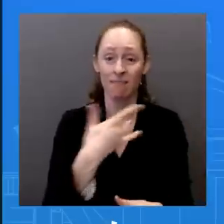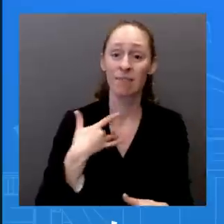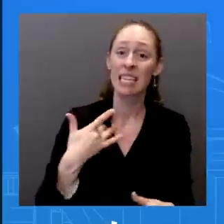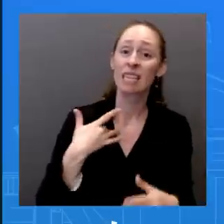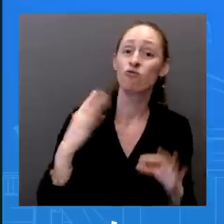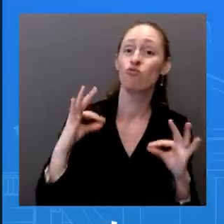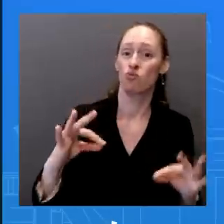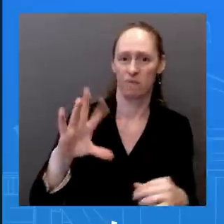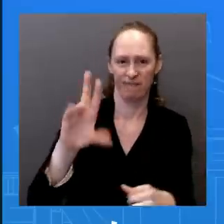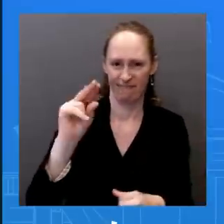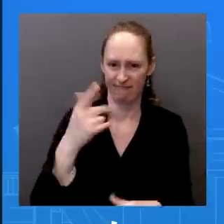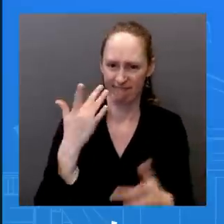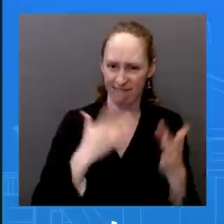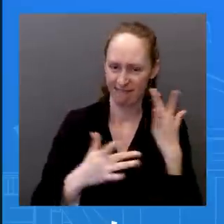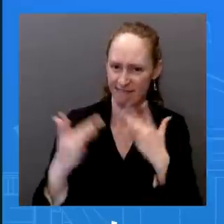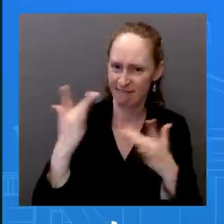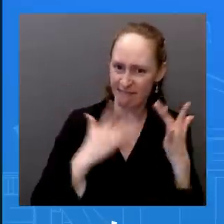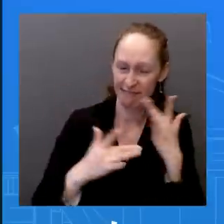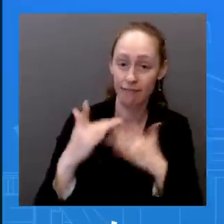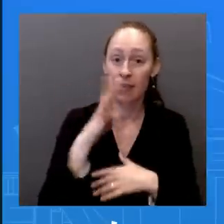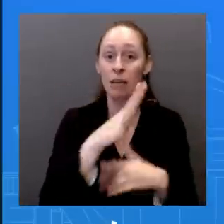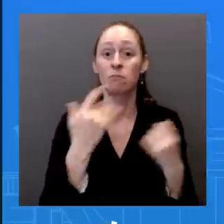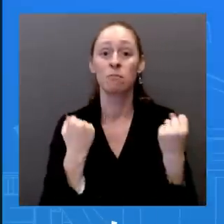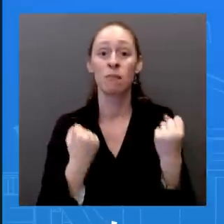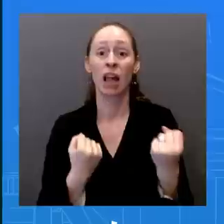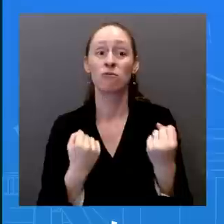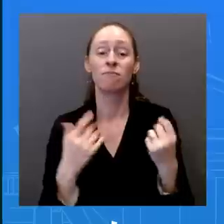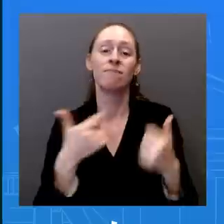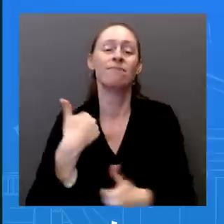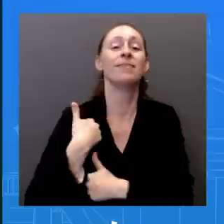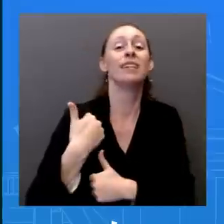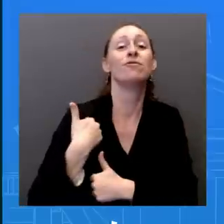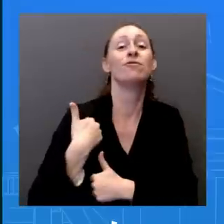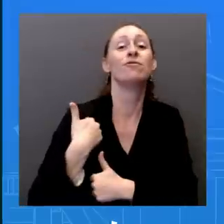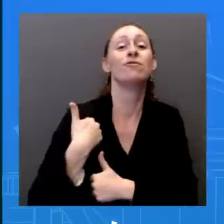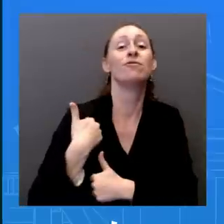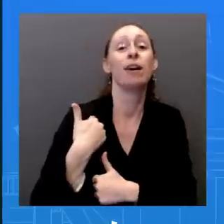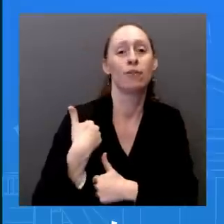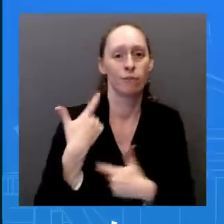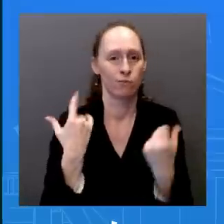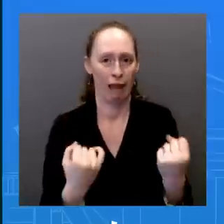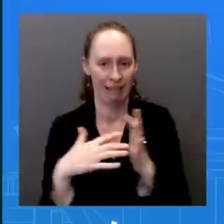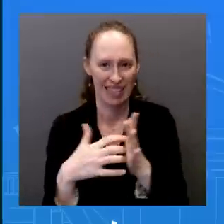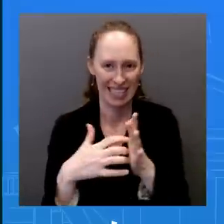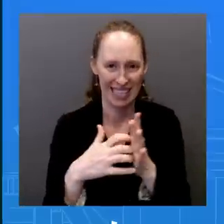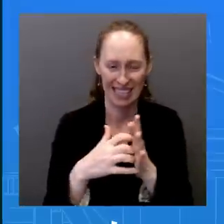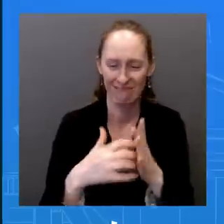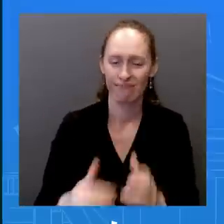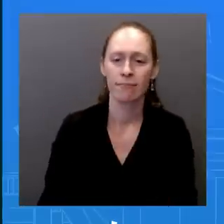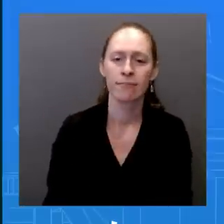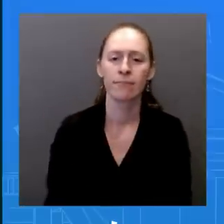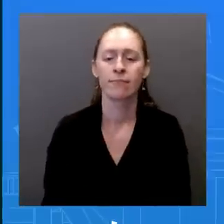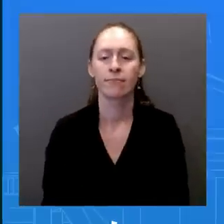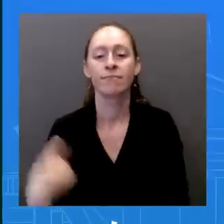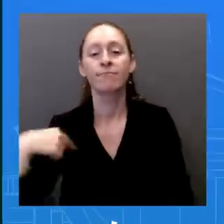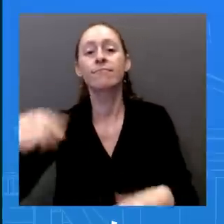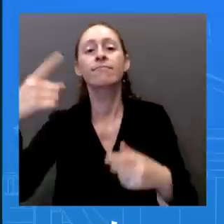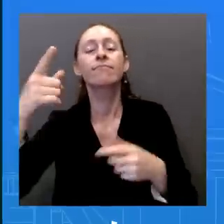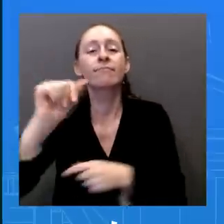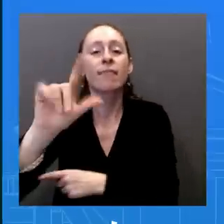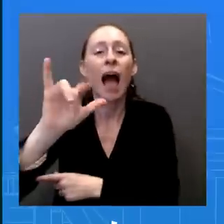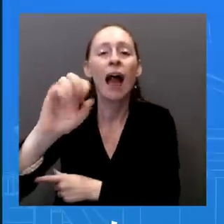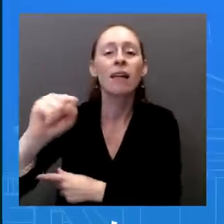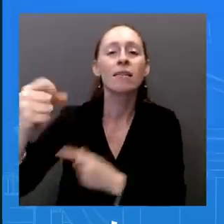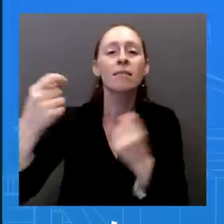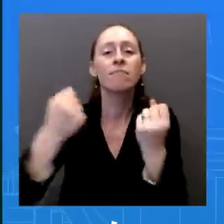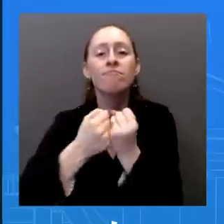United States, our allies and partners in the international community, will stand against these transparent efforts on